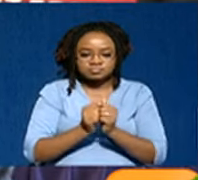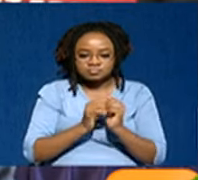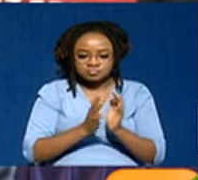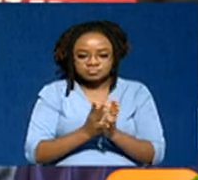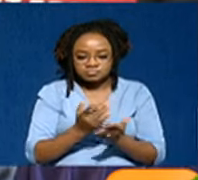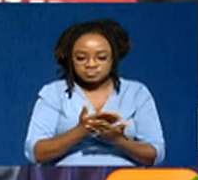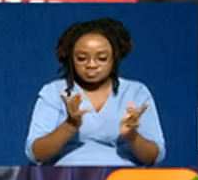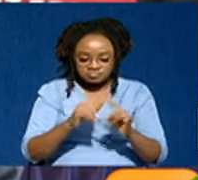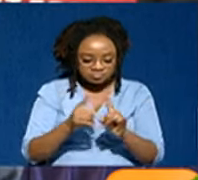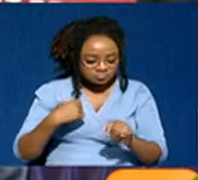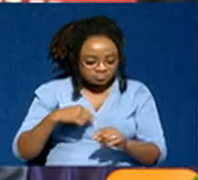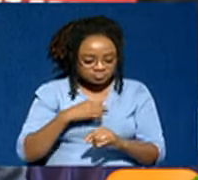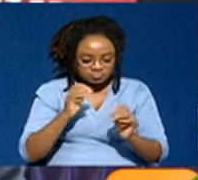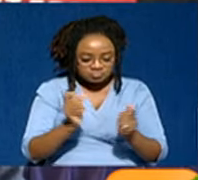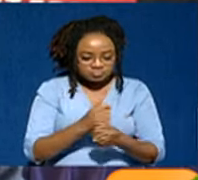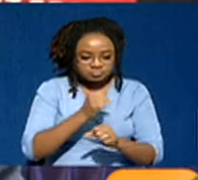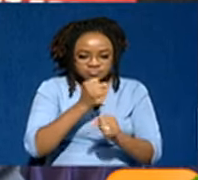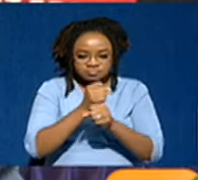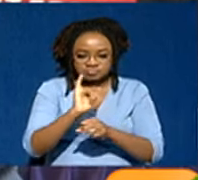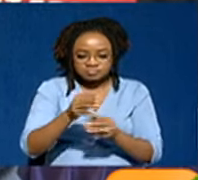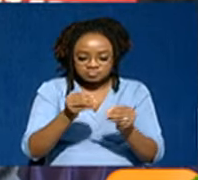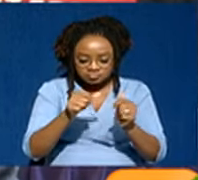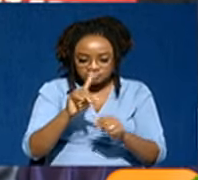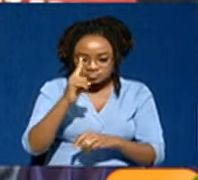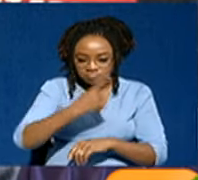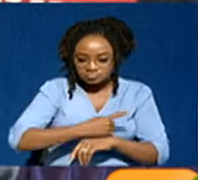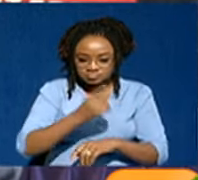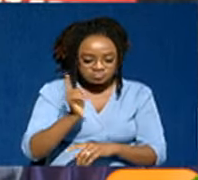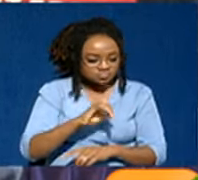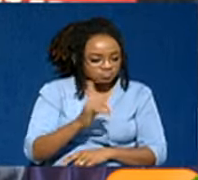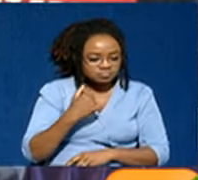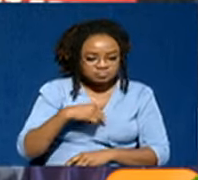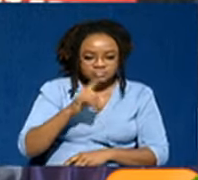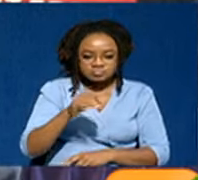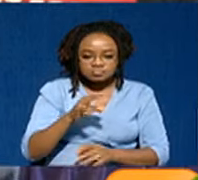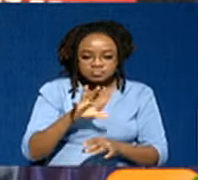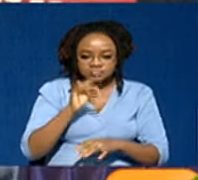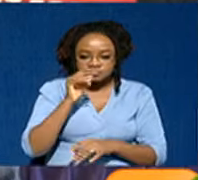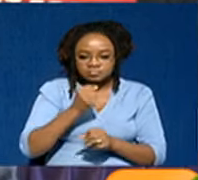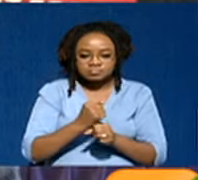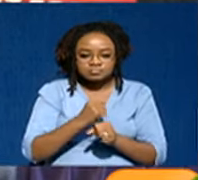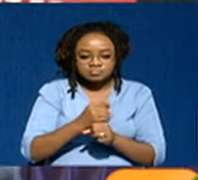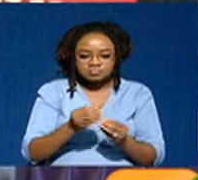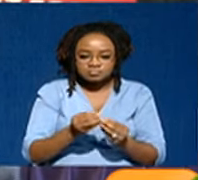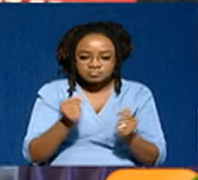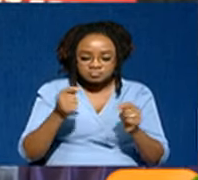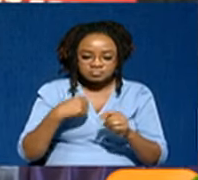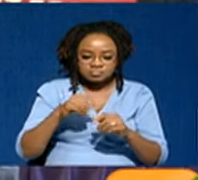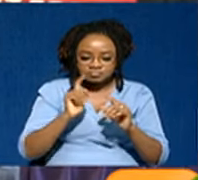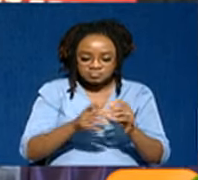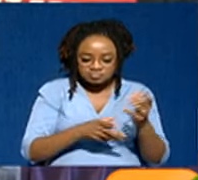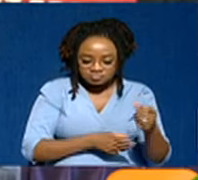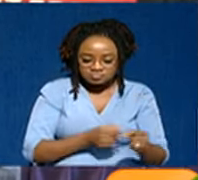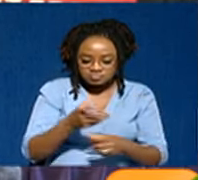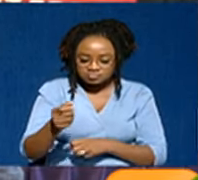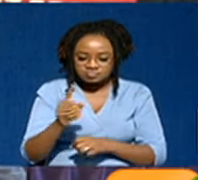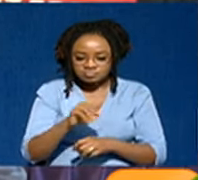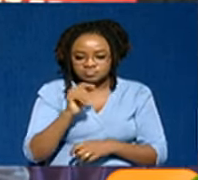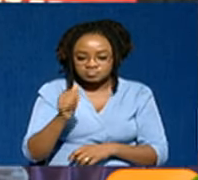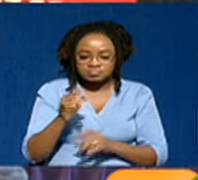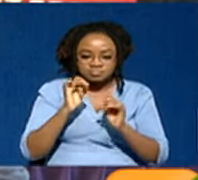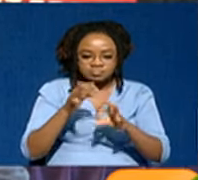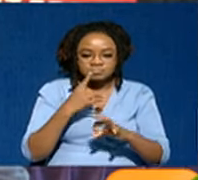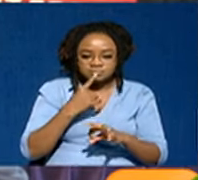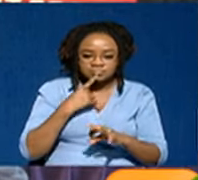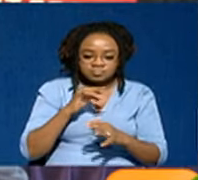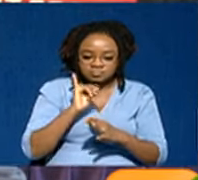not possible to do it in one day. We must have a workable solution where we must trust each other. Tukisema